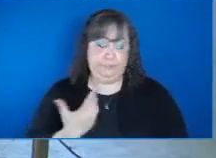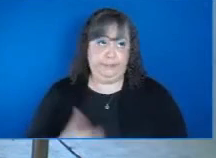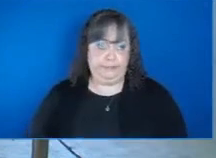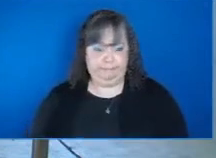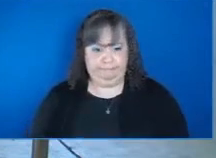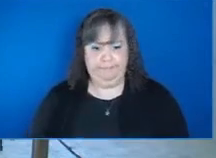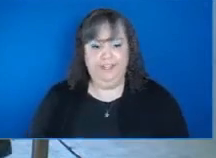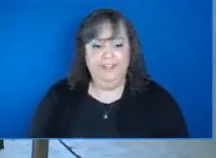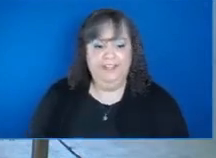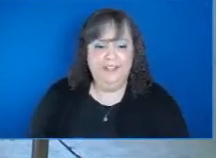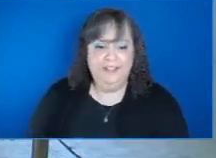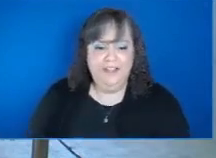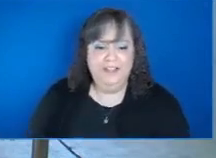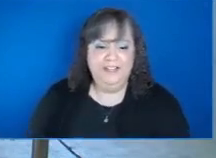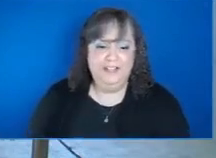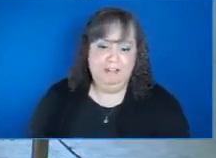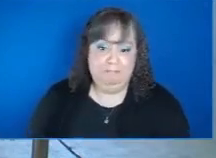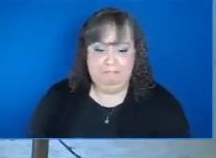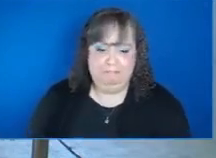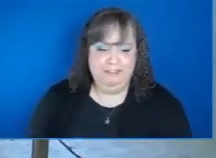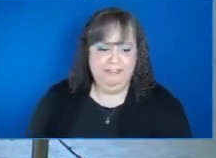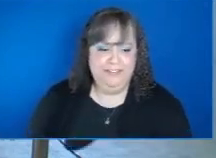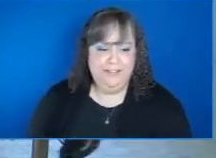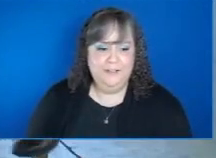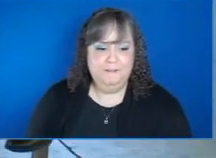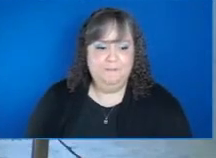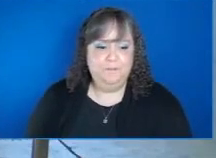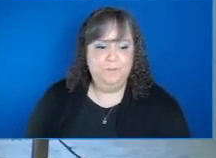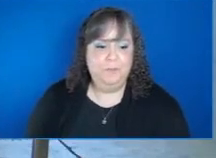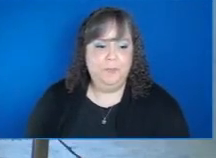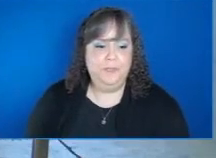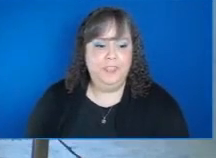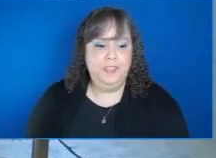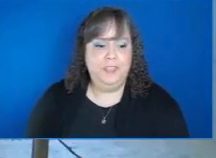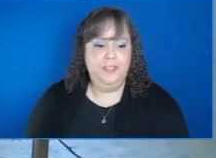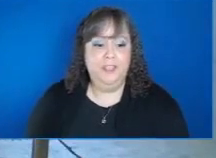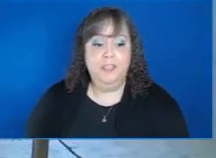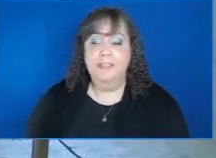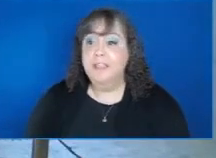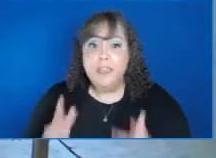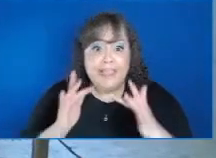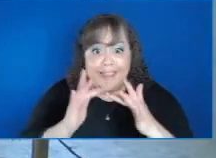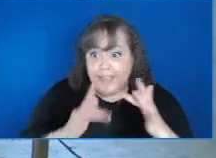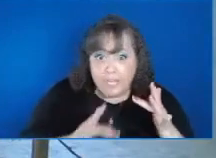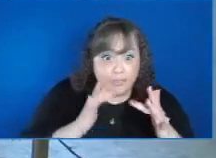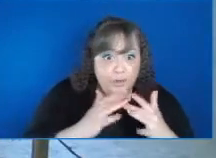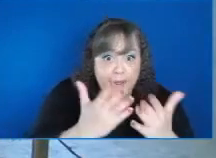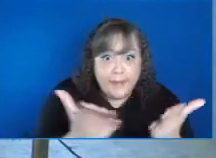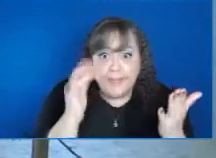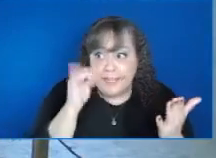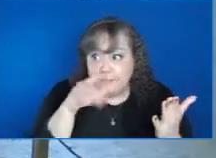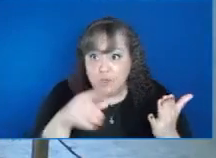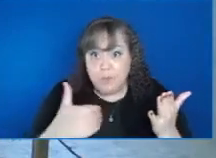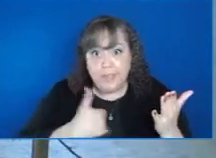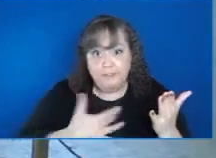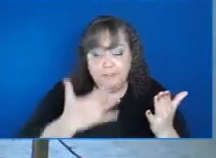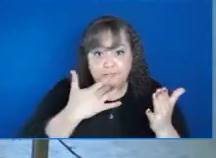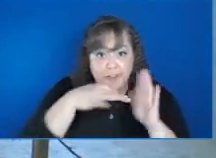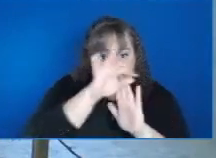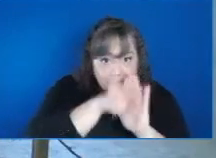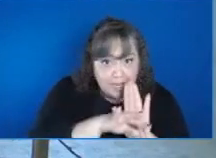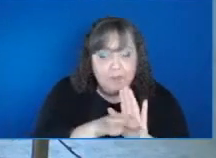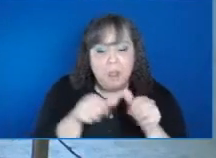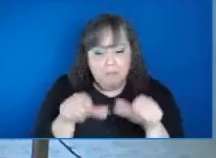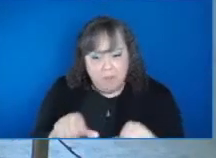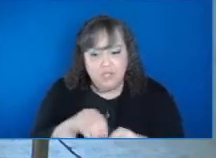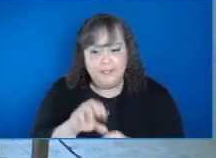you. Don't leave me hanging, Internet. If you have a favorite equation, please post it in the chat, and I will go back and I will like it